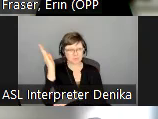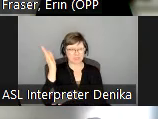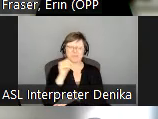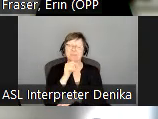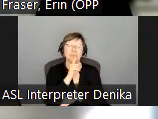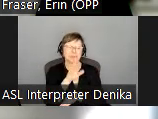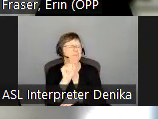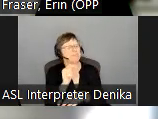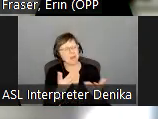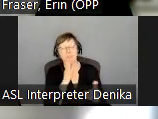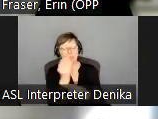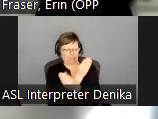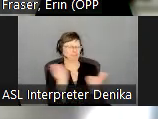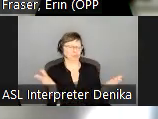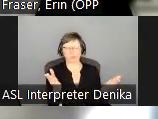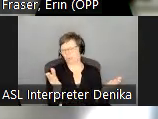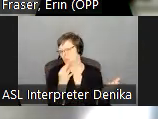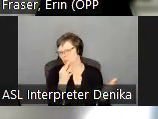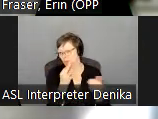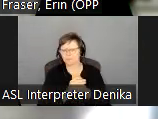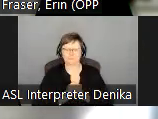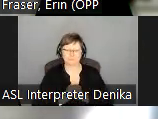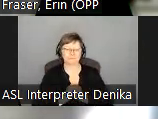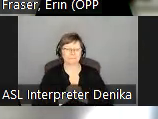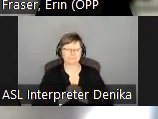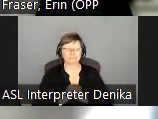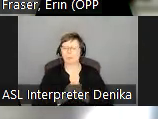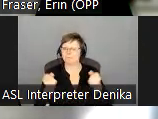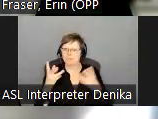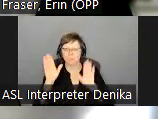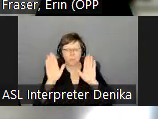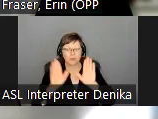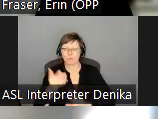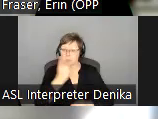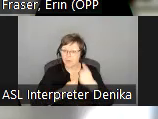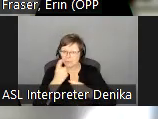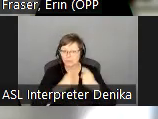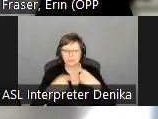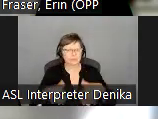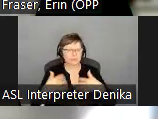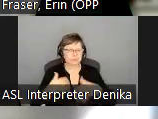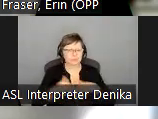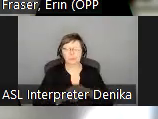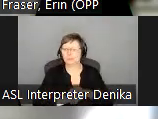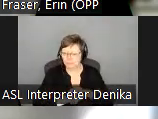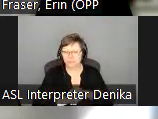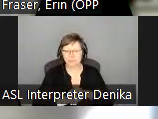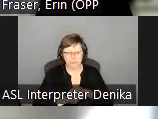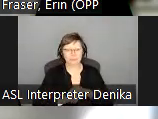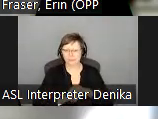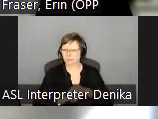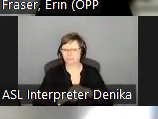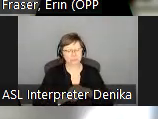we'll keep you informed of that. So lots of great questions. I know you know, from what everybody's been saying, I know the